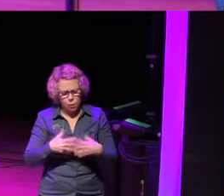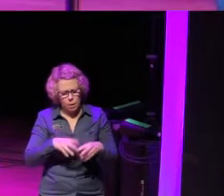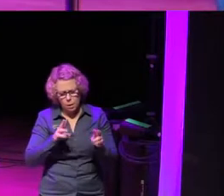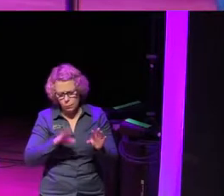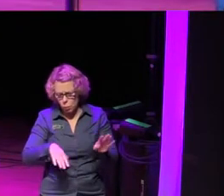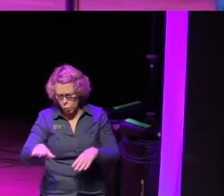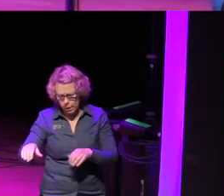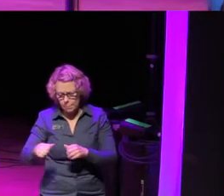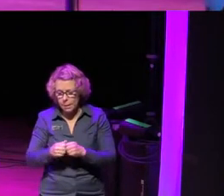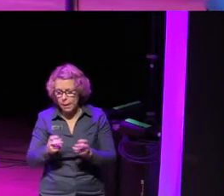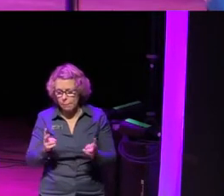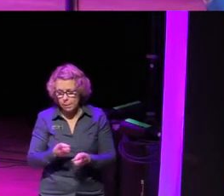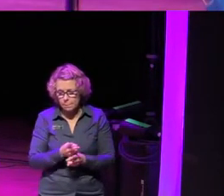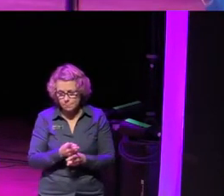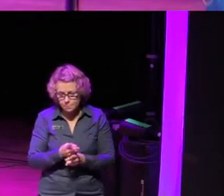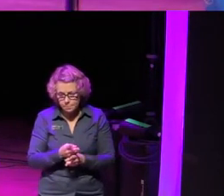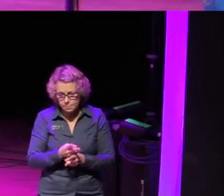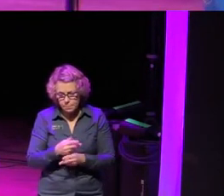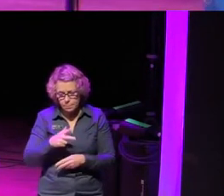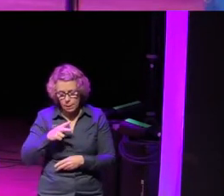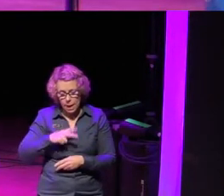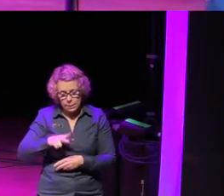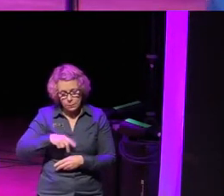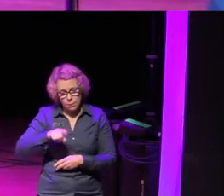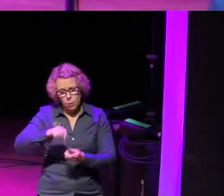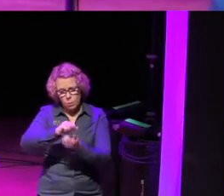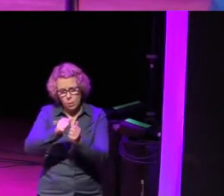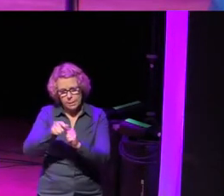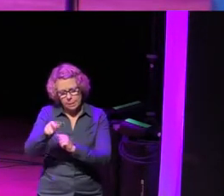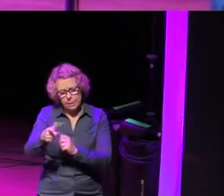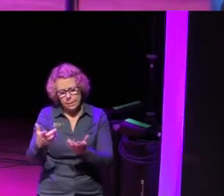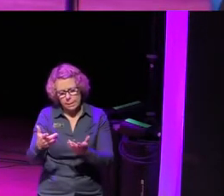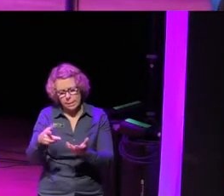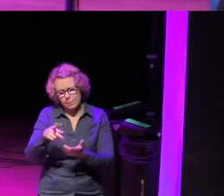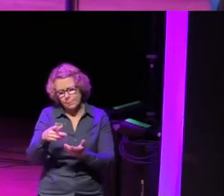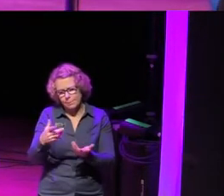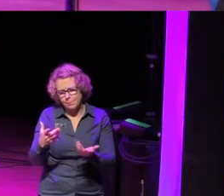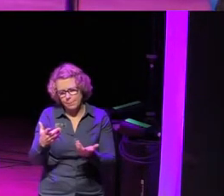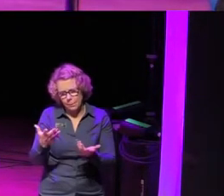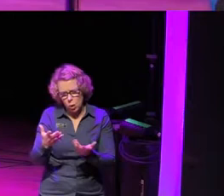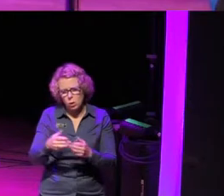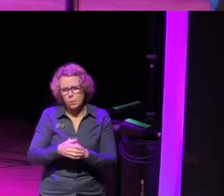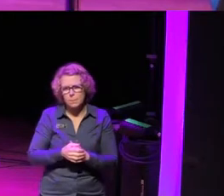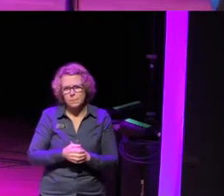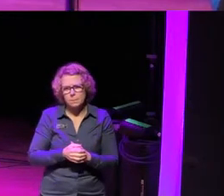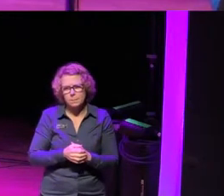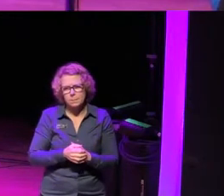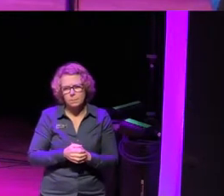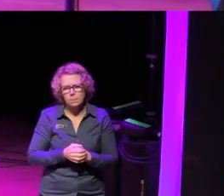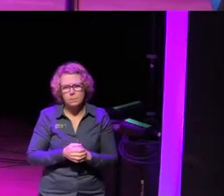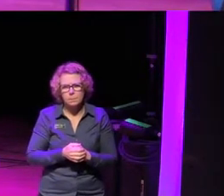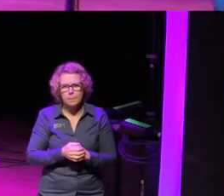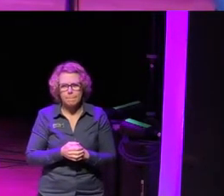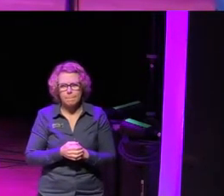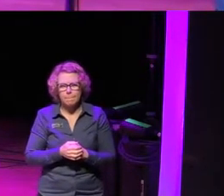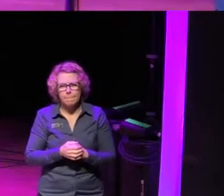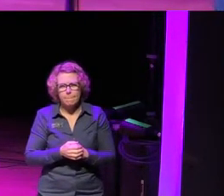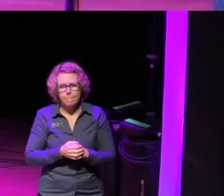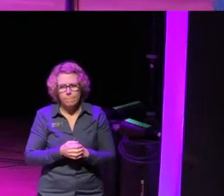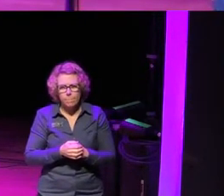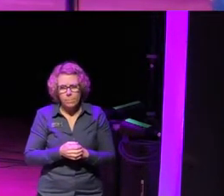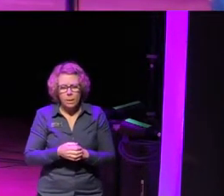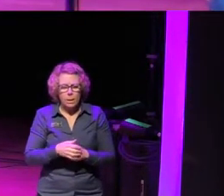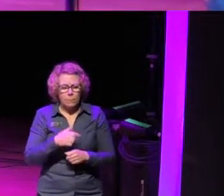turn to the idea of the responsibility of politics. And it's actually, because I think that it's often seen as an